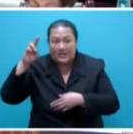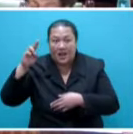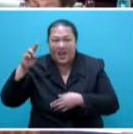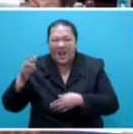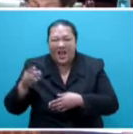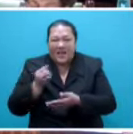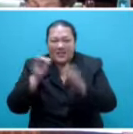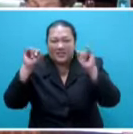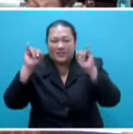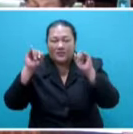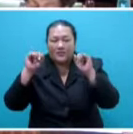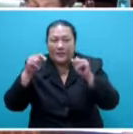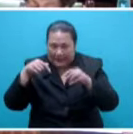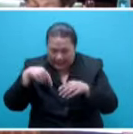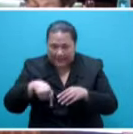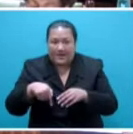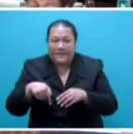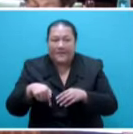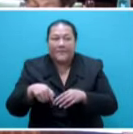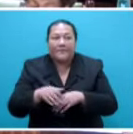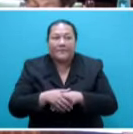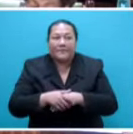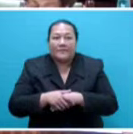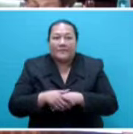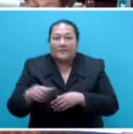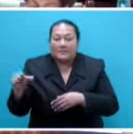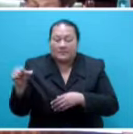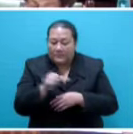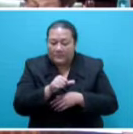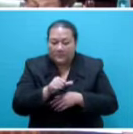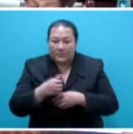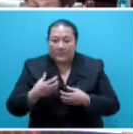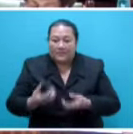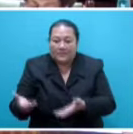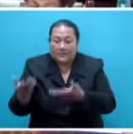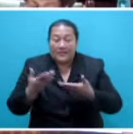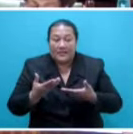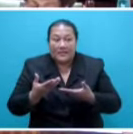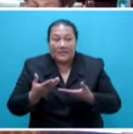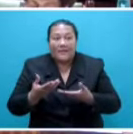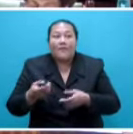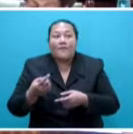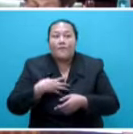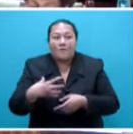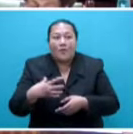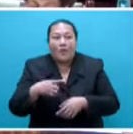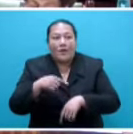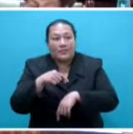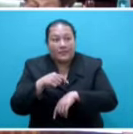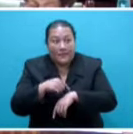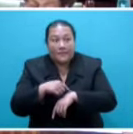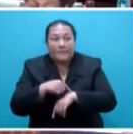believe, sir, that there should be more time given for us in our deliberations on the various important